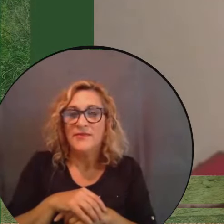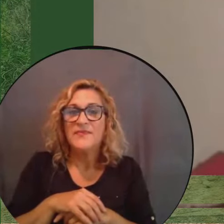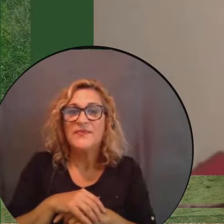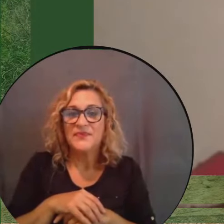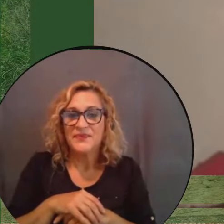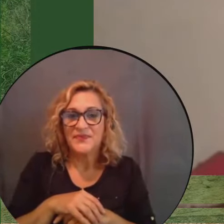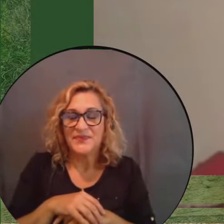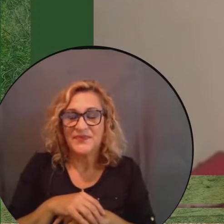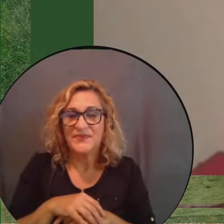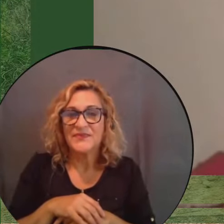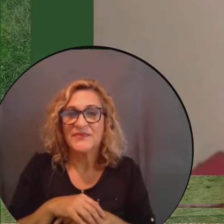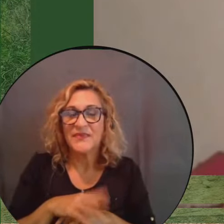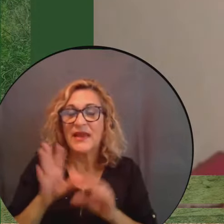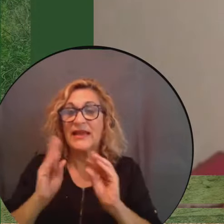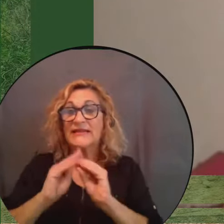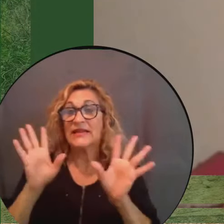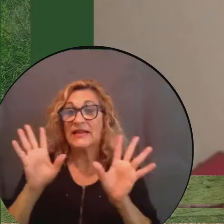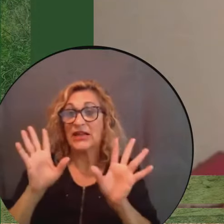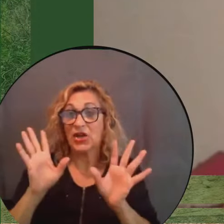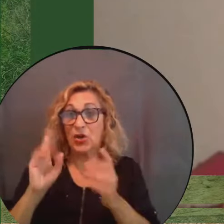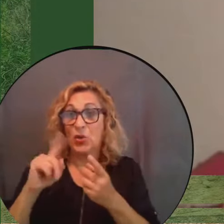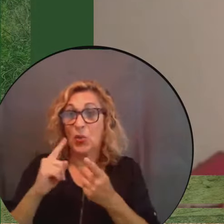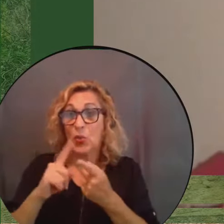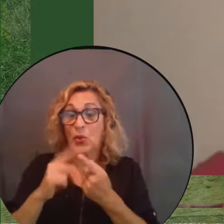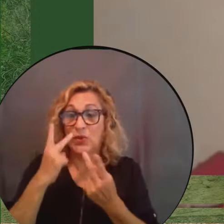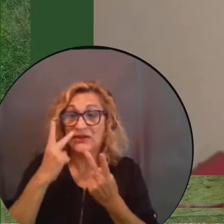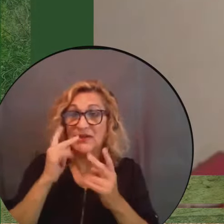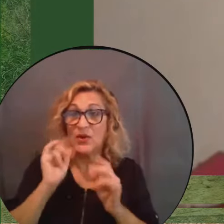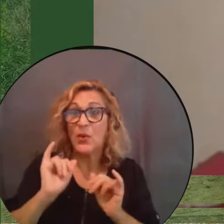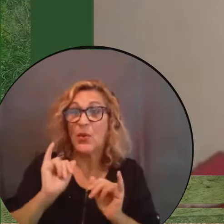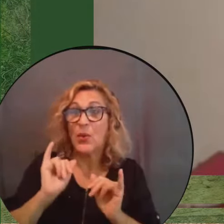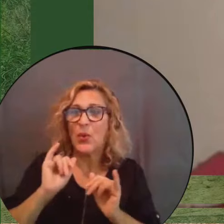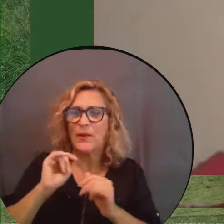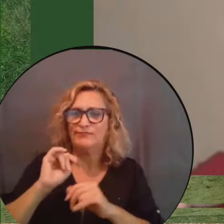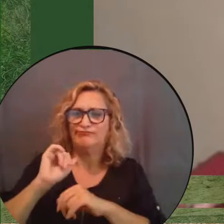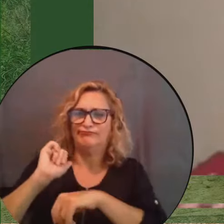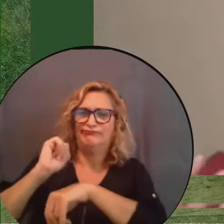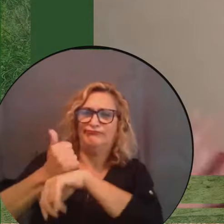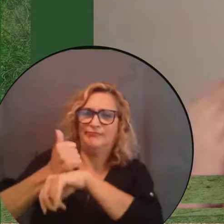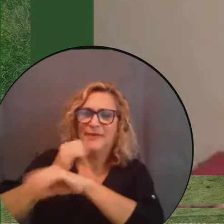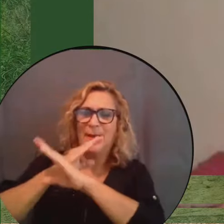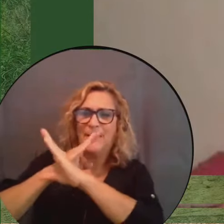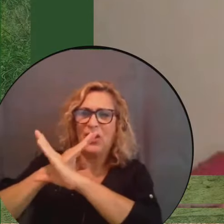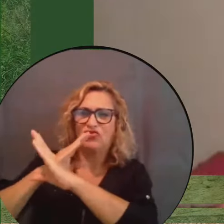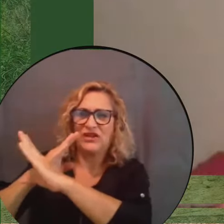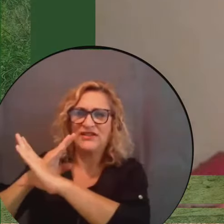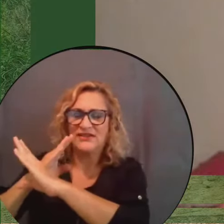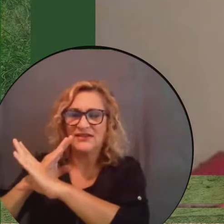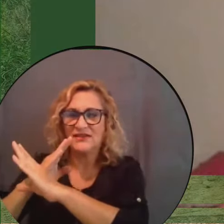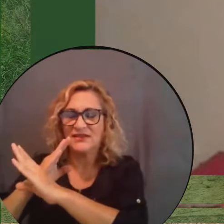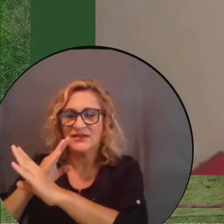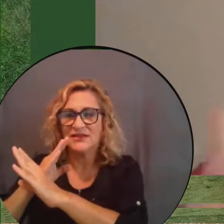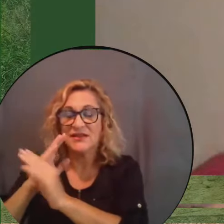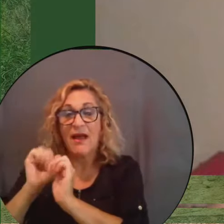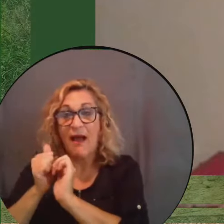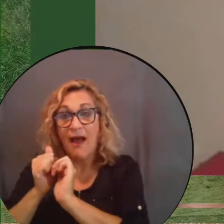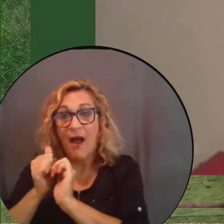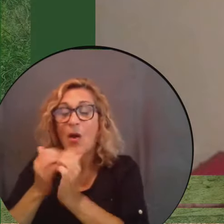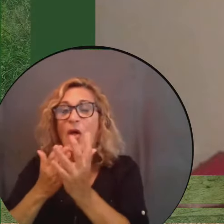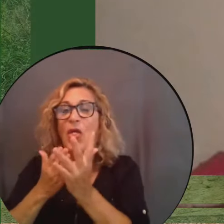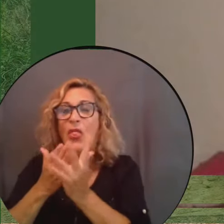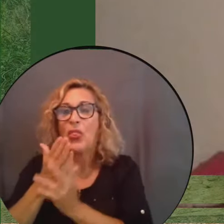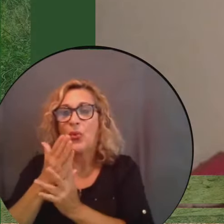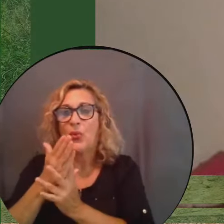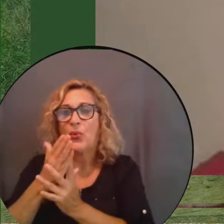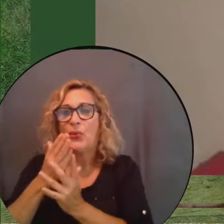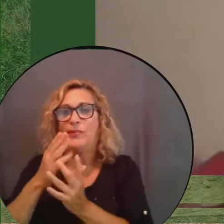that when we circumvent the bans and barriers that they put in place by just throwing money at the problem, which is what these bans